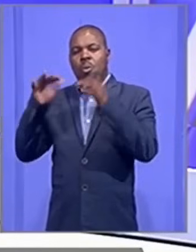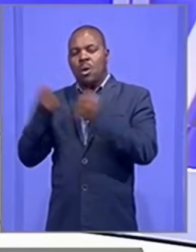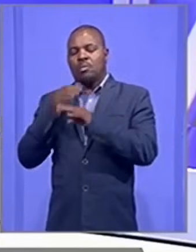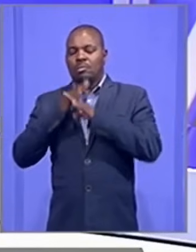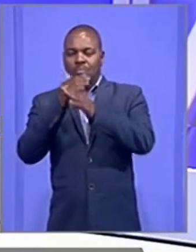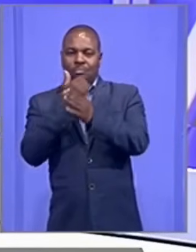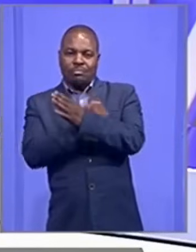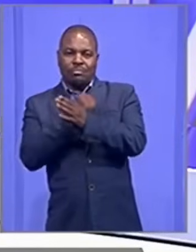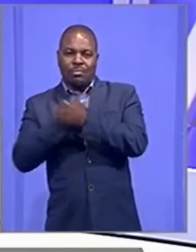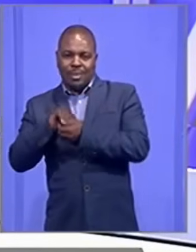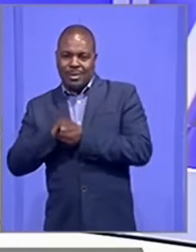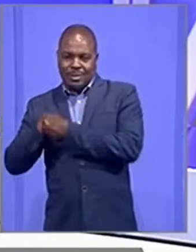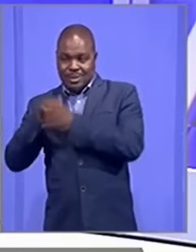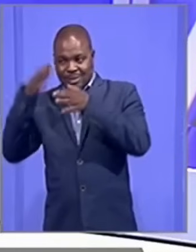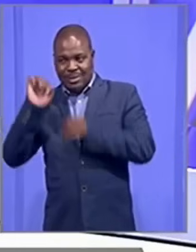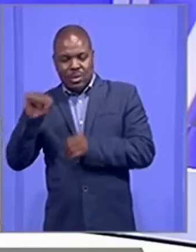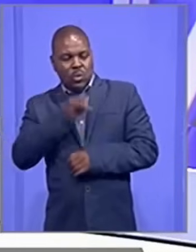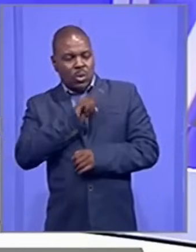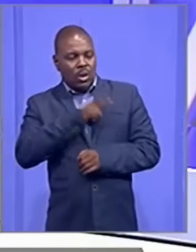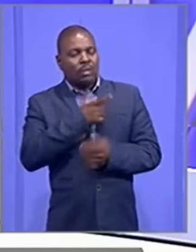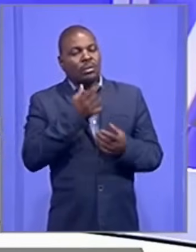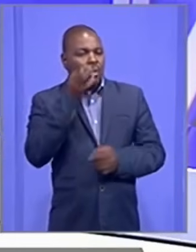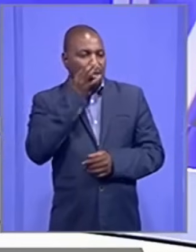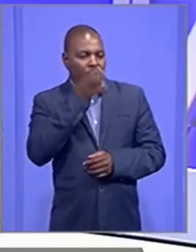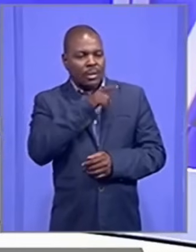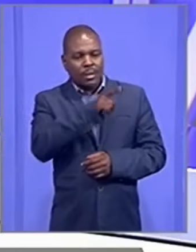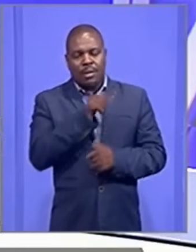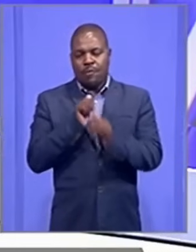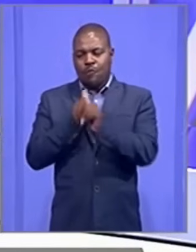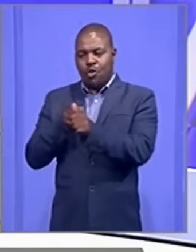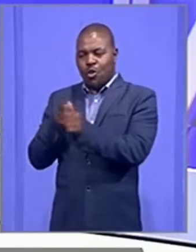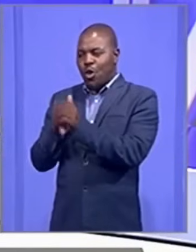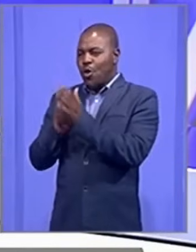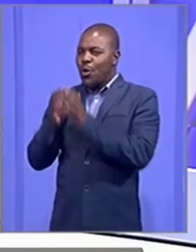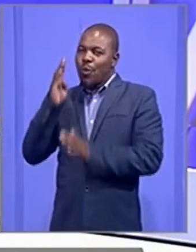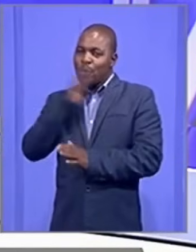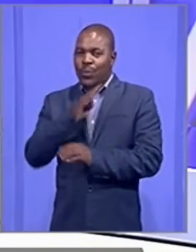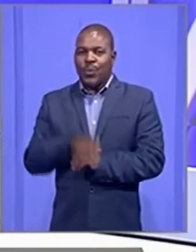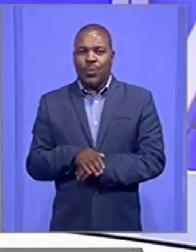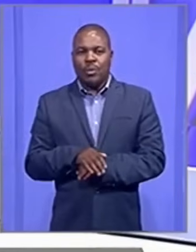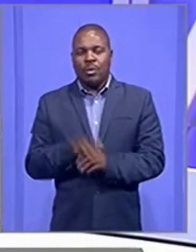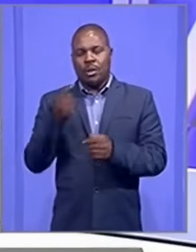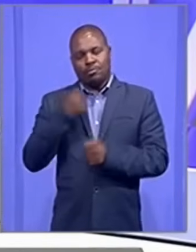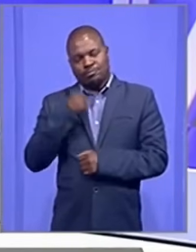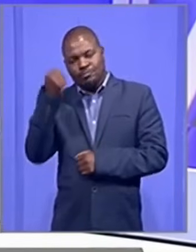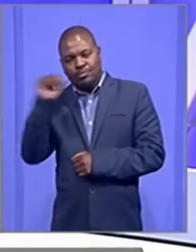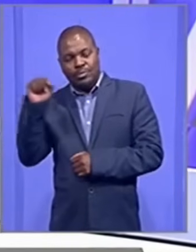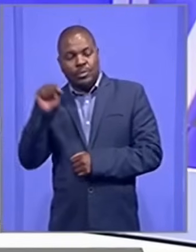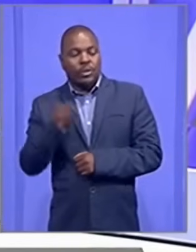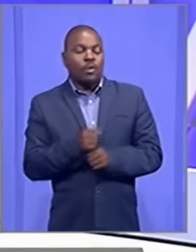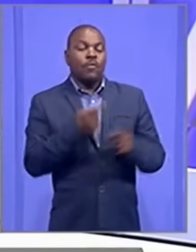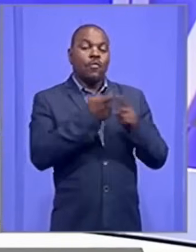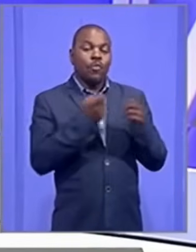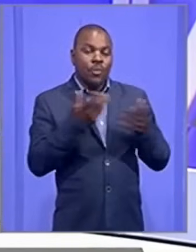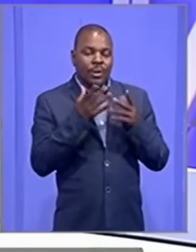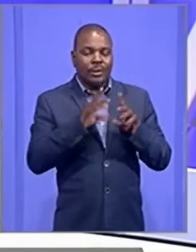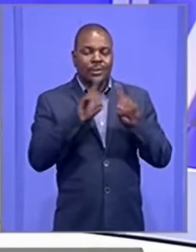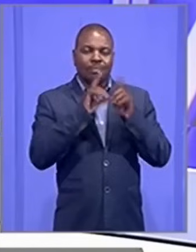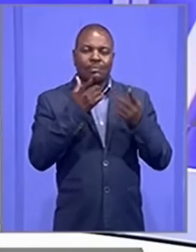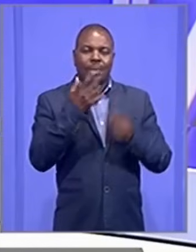Anti-Doping Agency ka go se obamele melawana ya mokgatlo woo. boipelaetsobjo ke taelo yeo tona